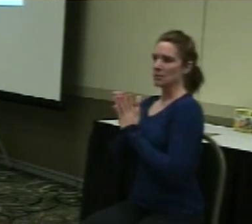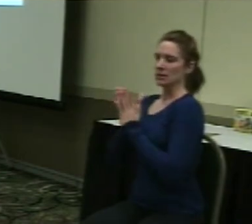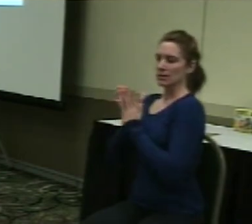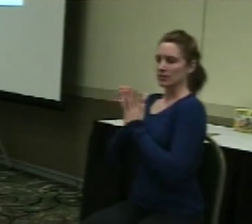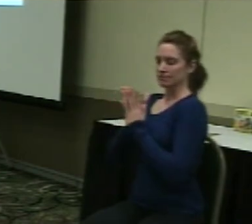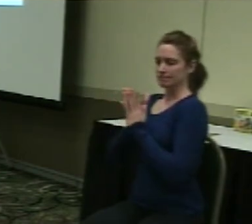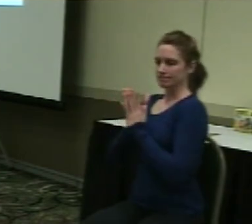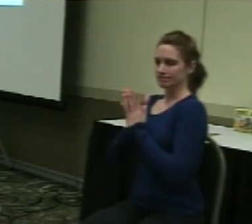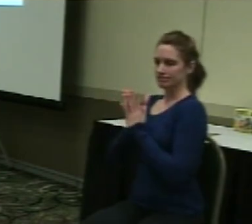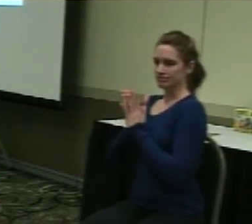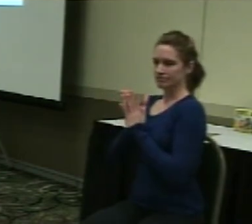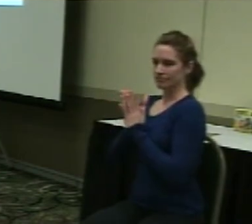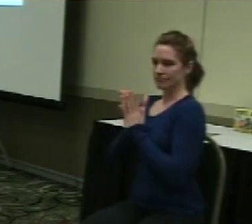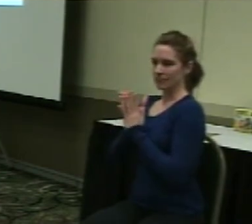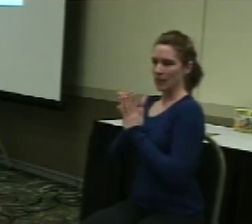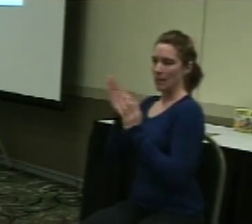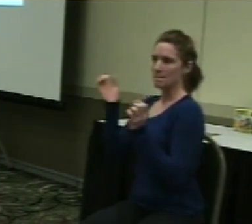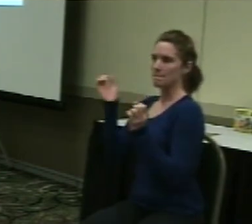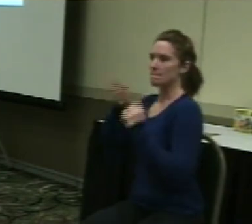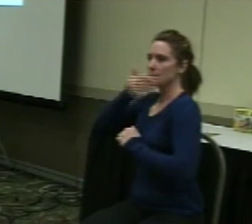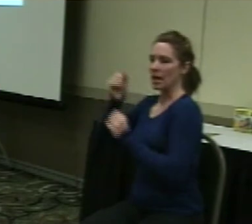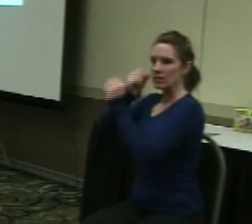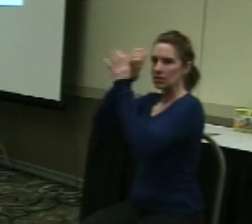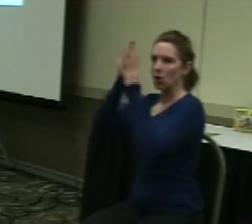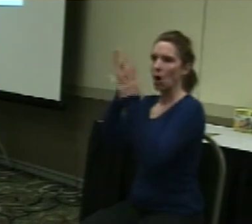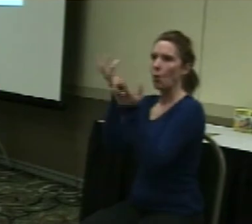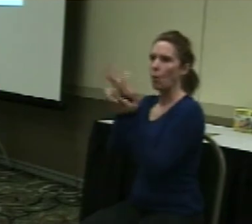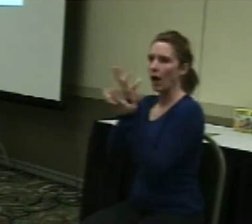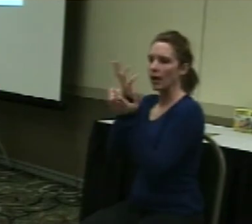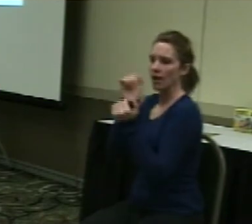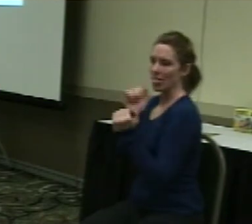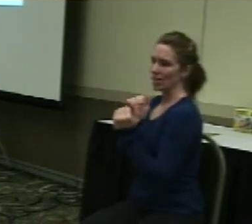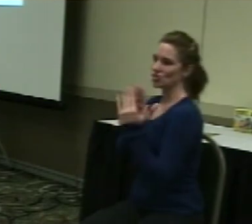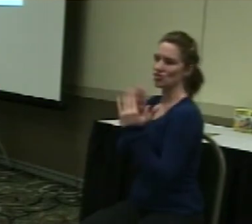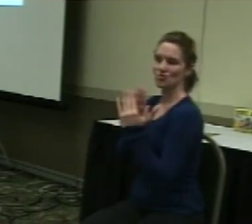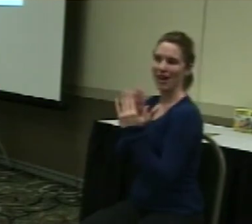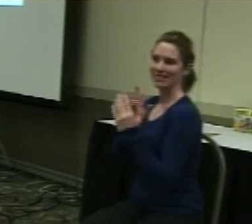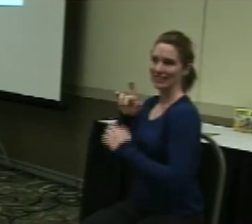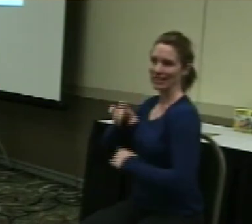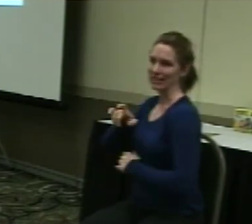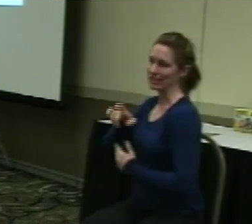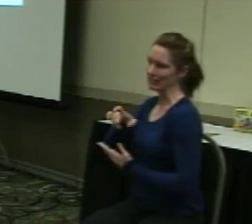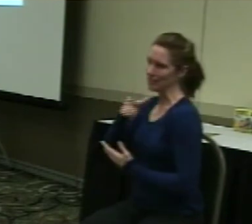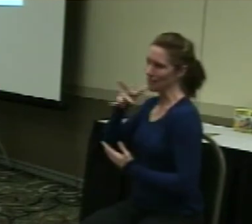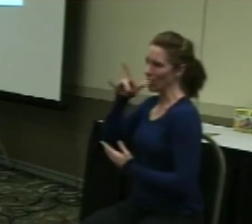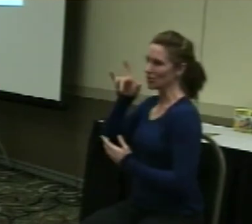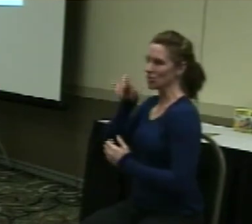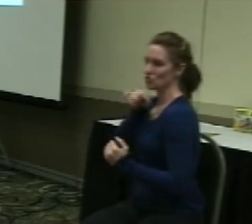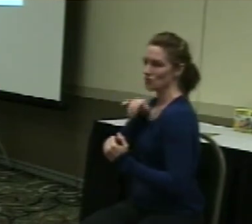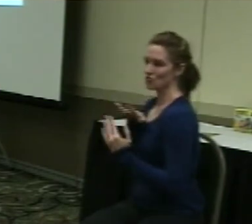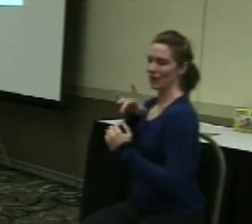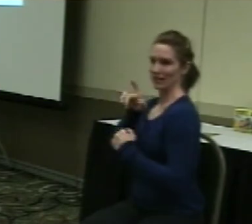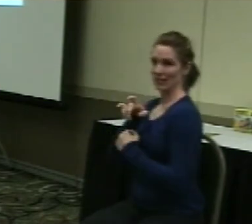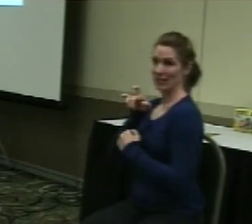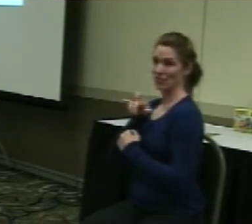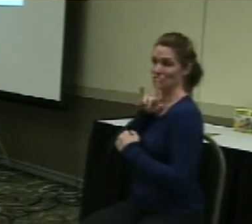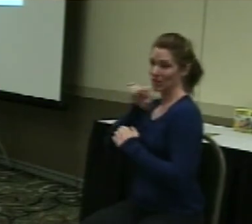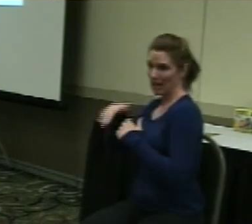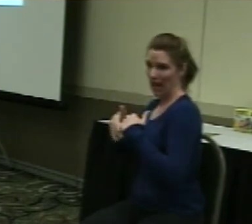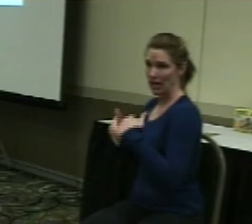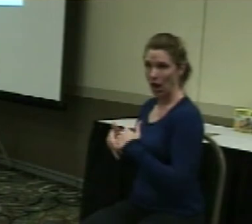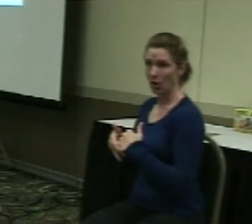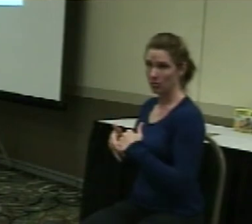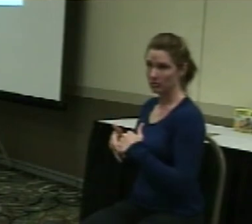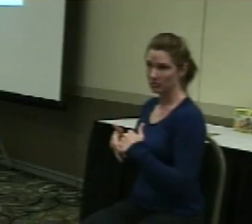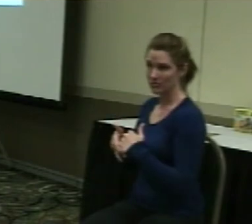their best case scenario is that they address the child's need. They'll be most helpful, not denying